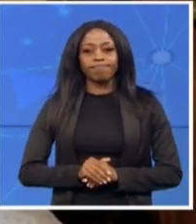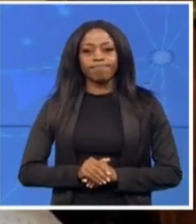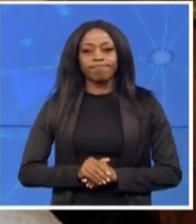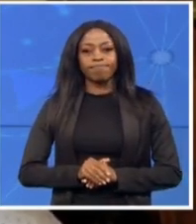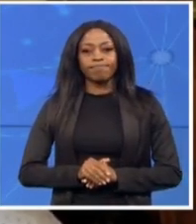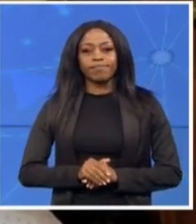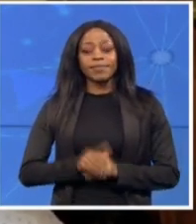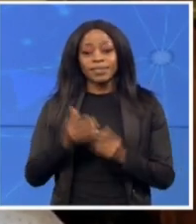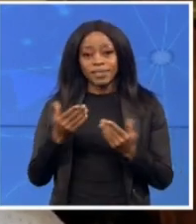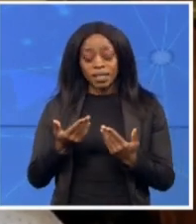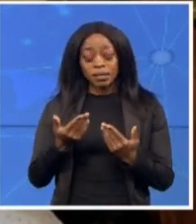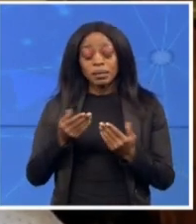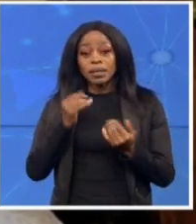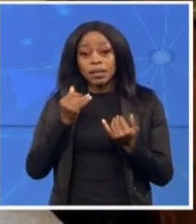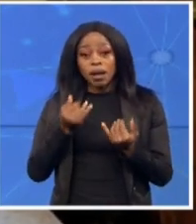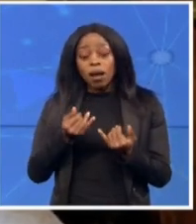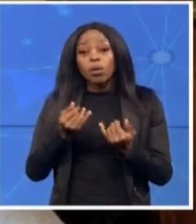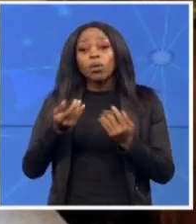need to